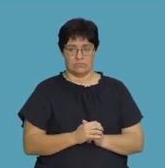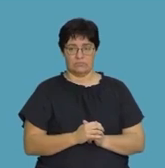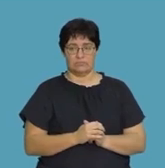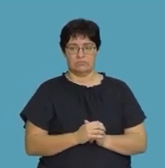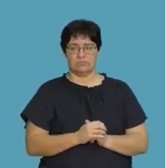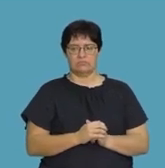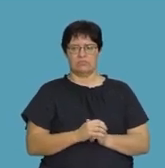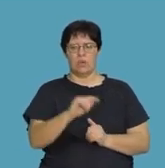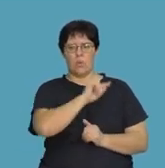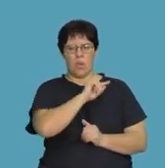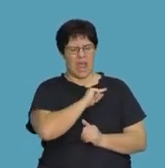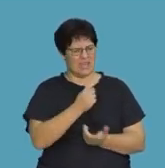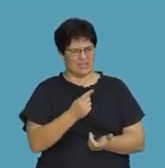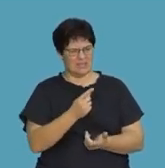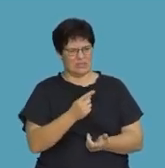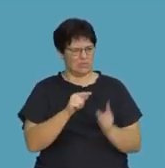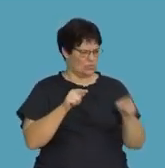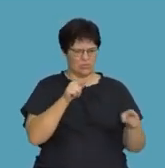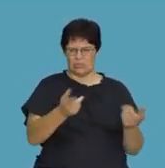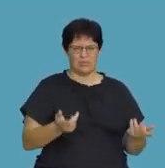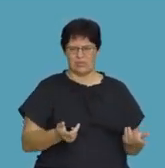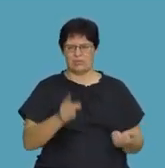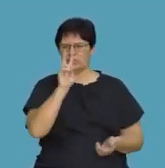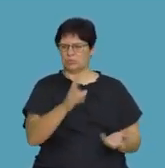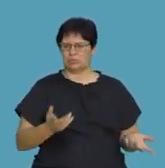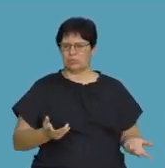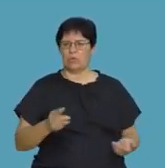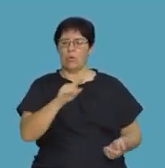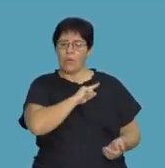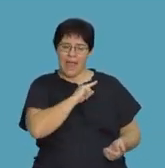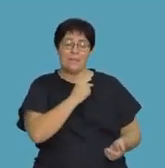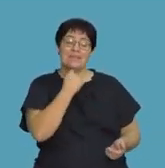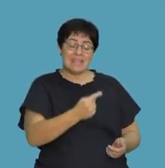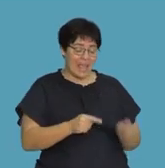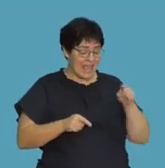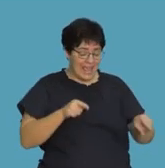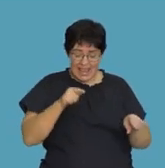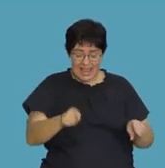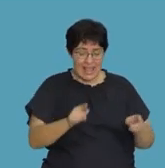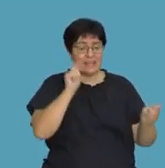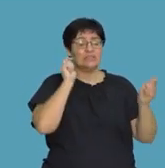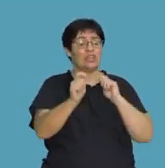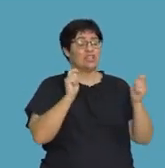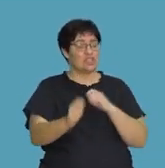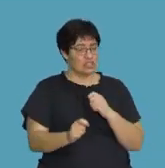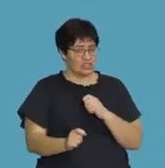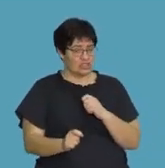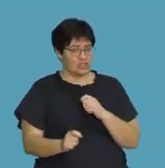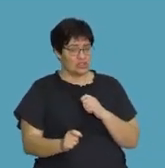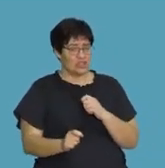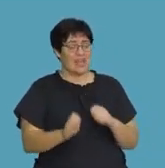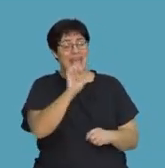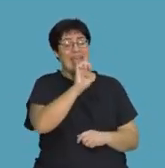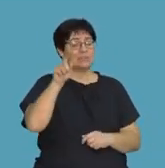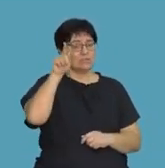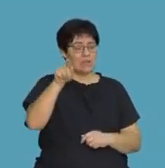1 over 4. Why am I choosing 2 specifically? Is because I said to you, when changing these things to